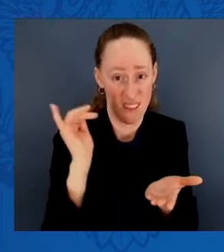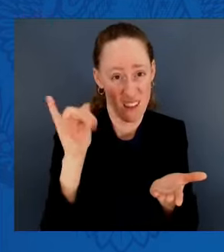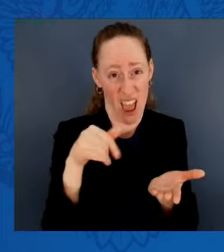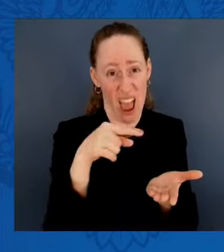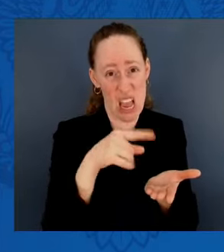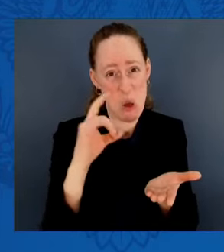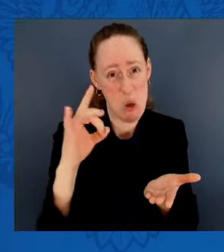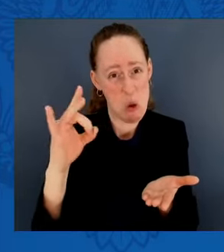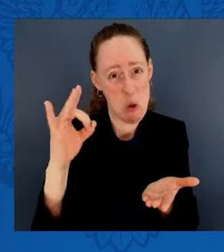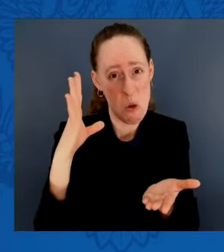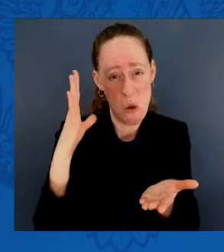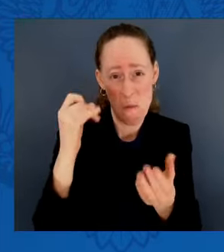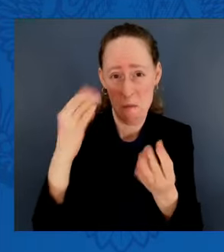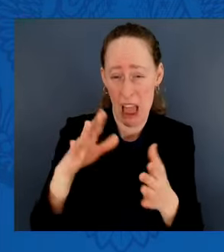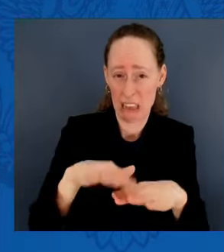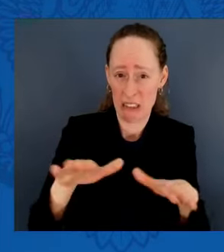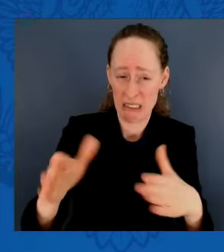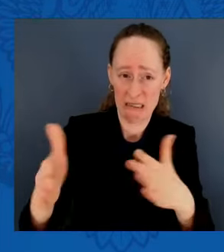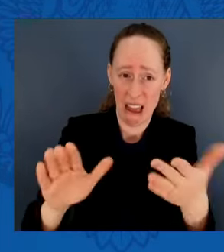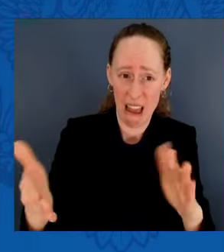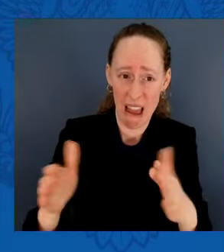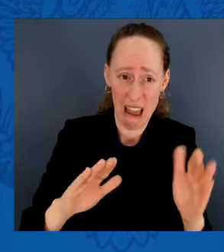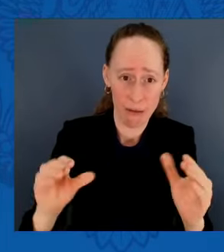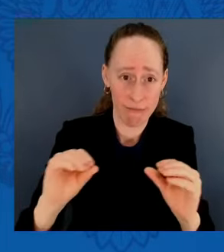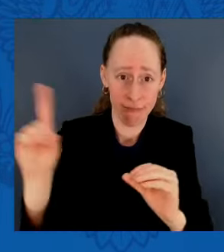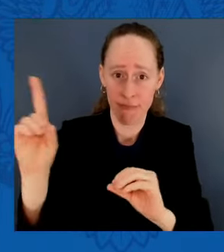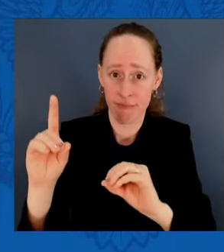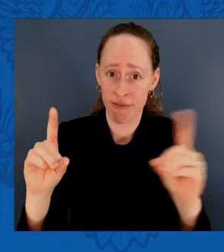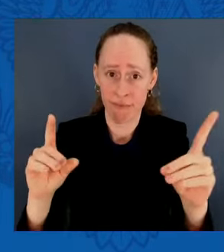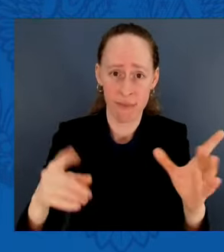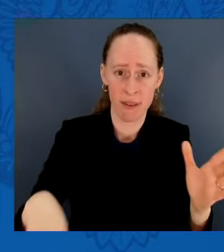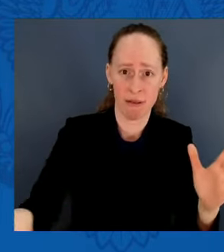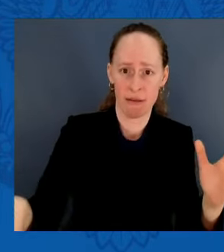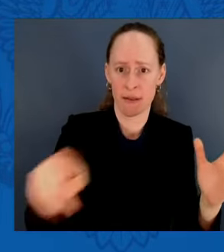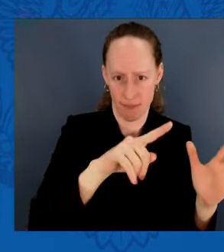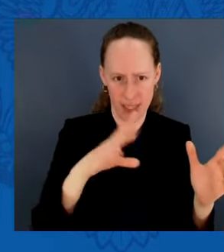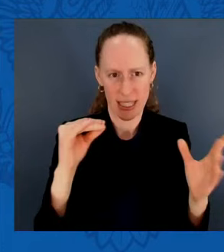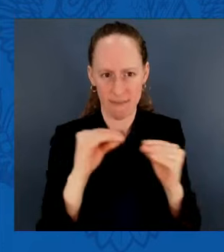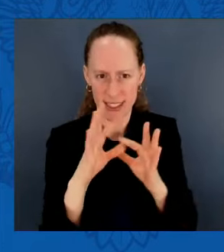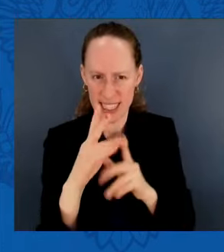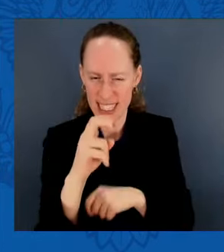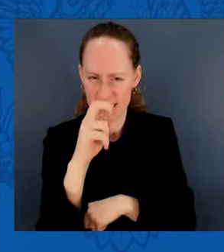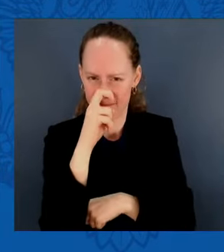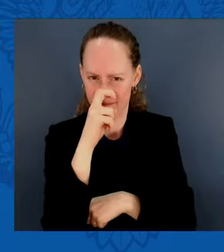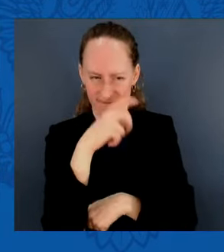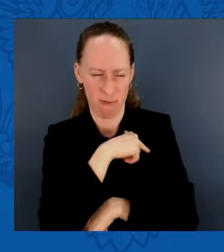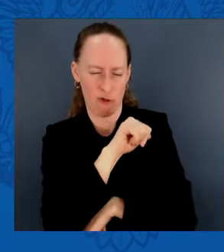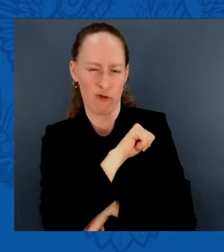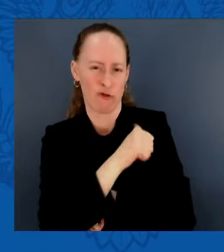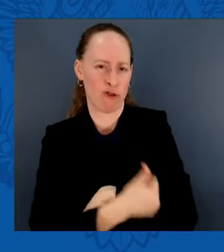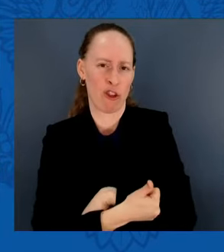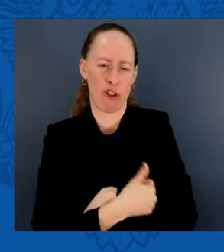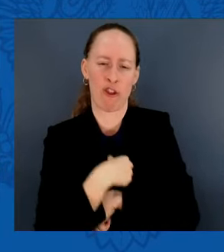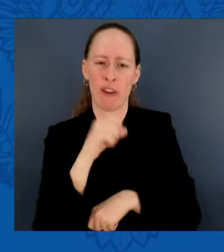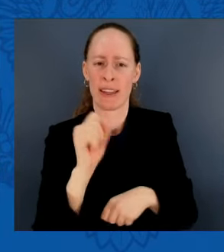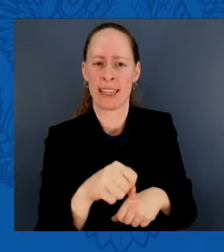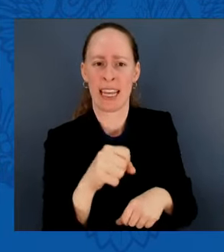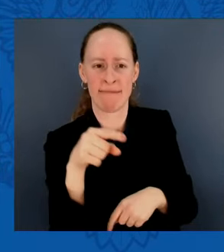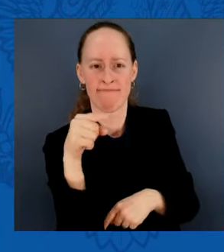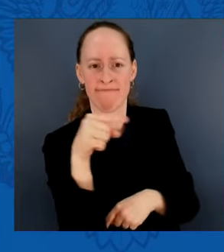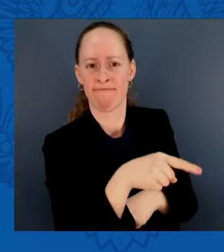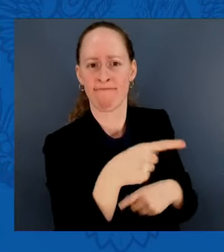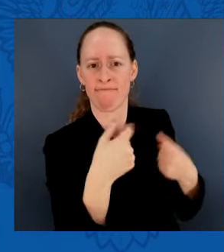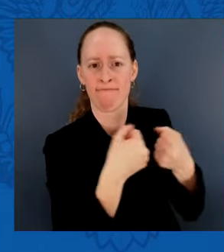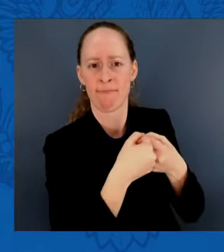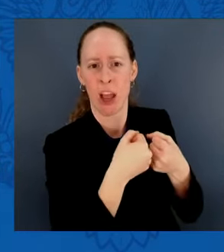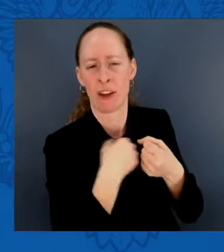president new emergency authority to temporarily shut down the border when the number of migrants at the border is overwhelming. The Border